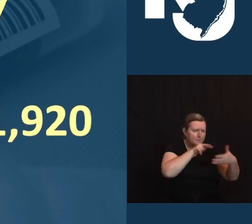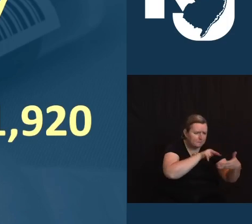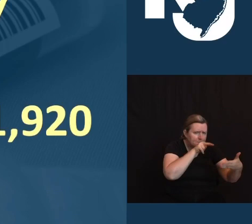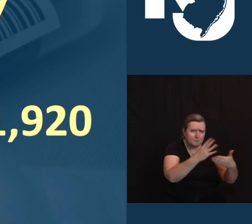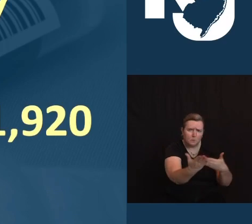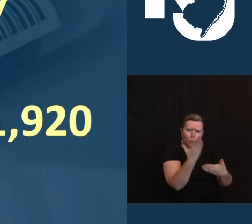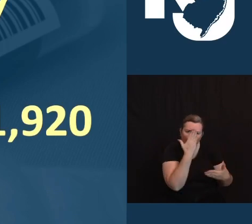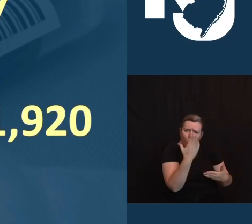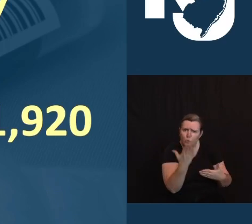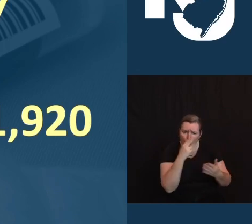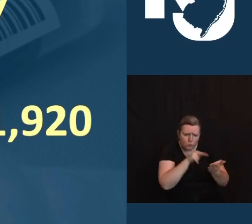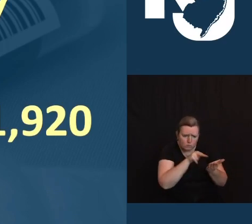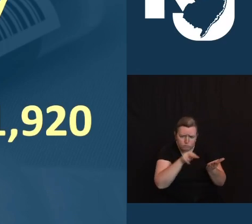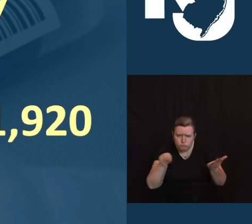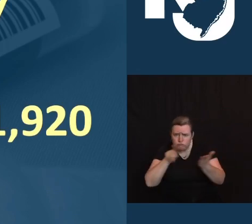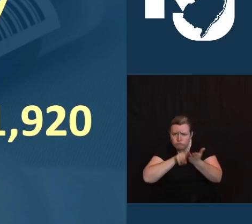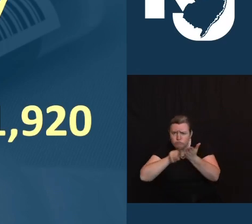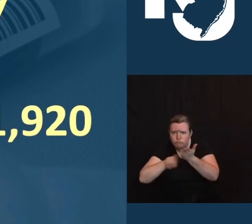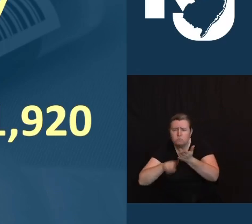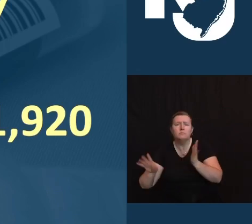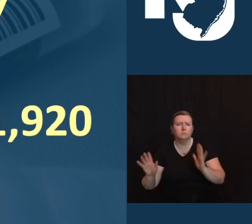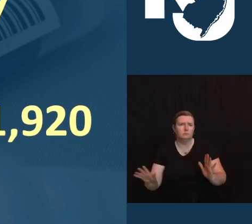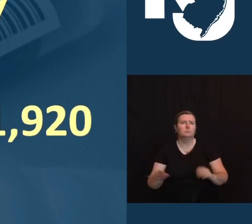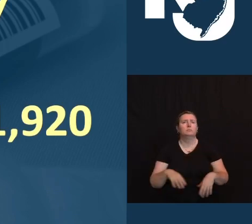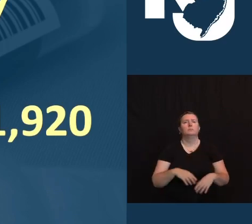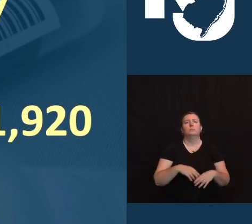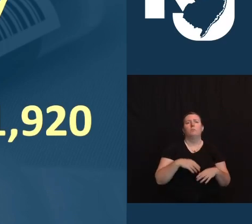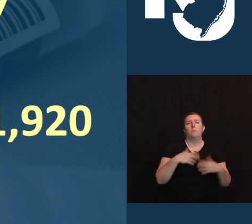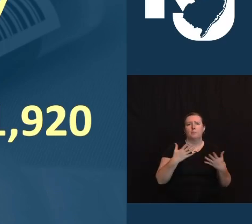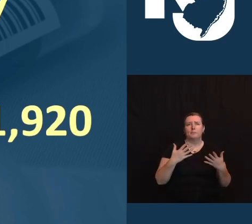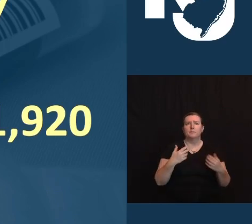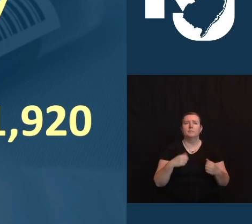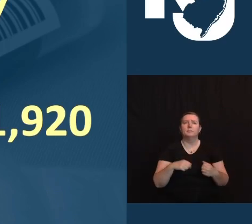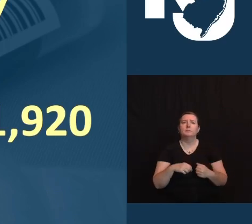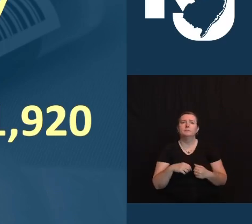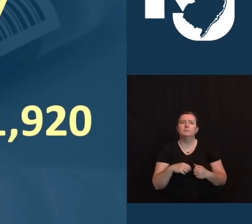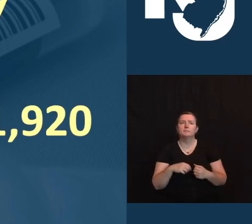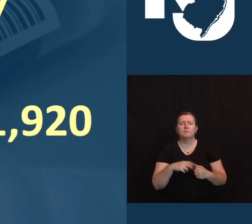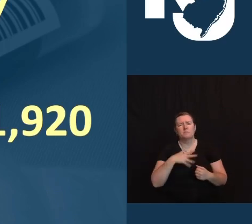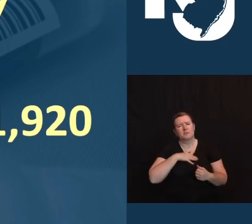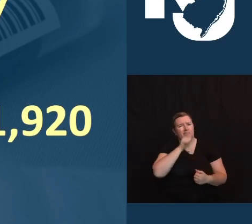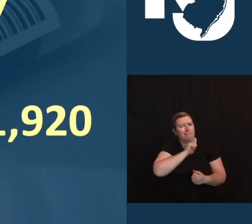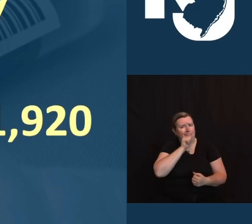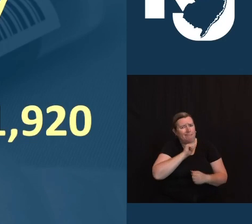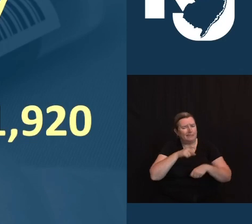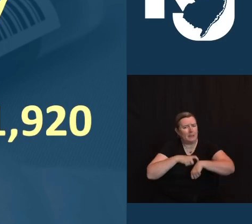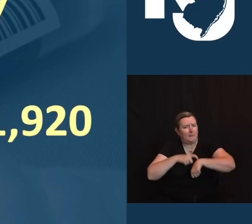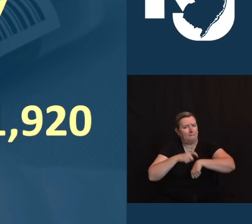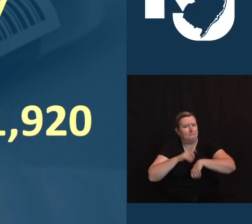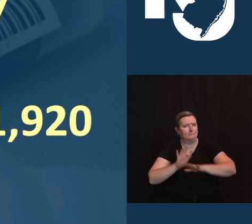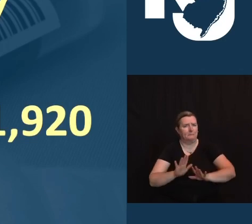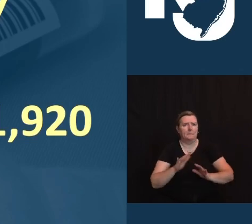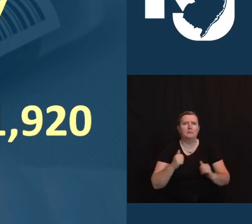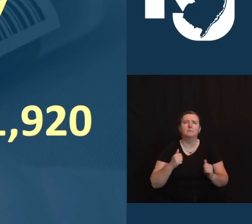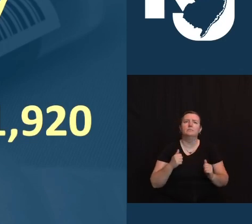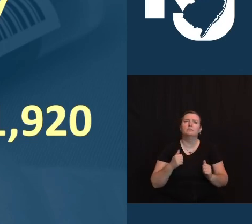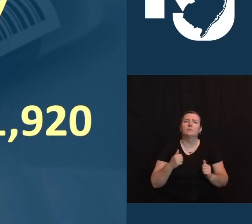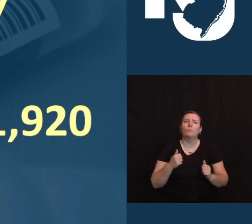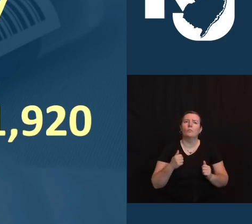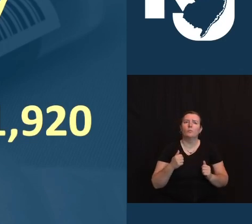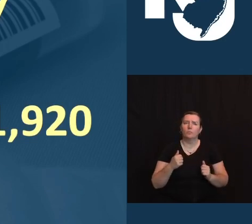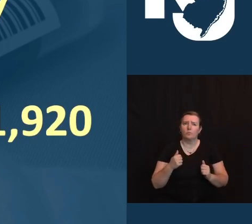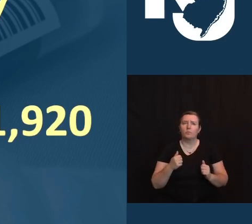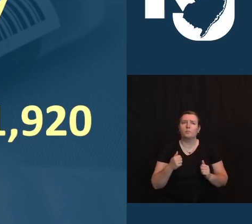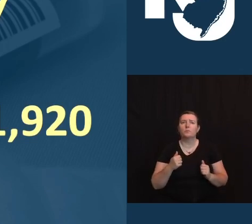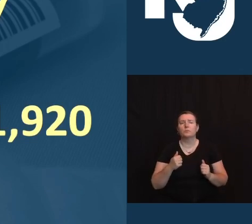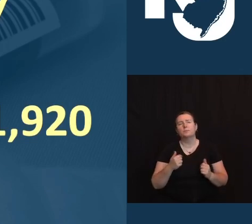give you a little bit more color in terms of what that actually looks like. But the fact of the matter is, it means that we report,